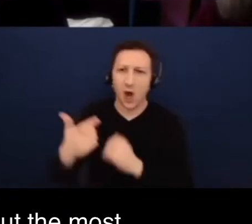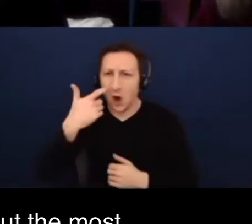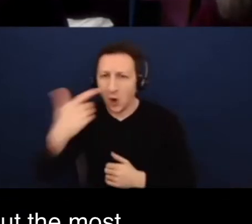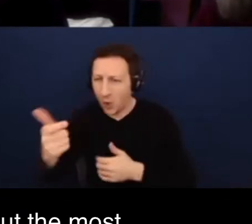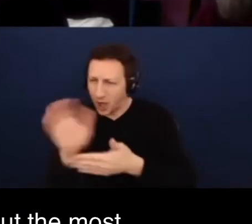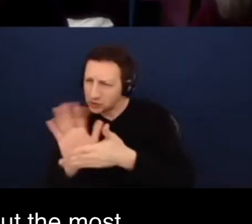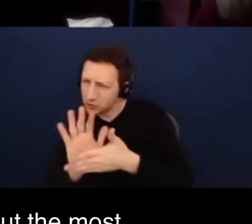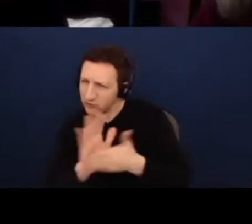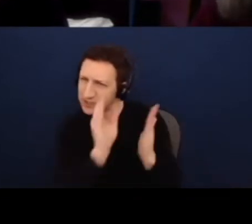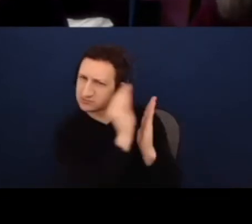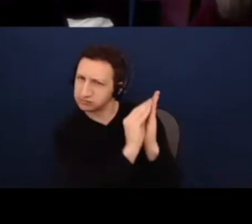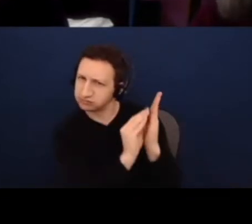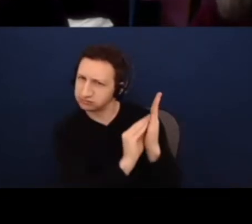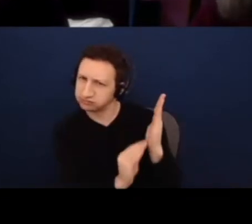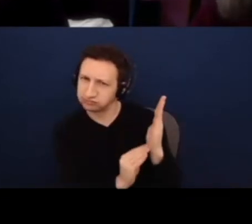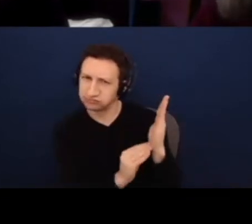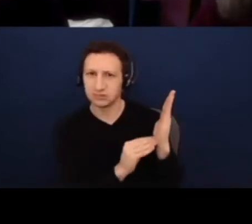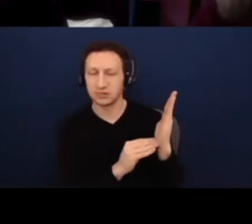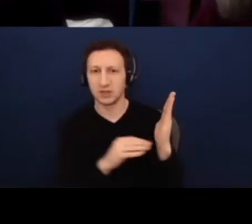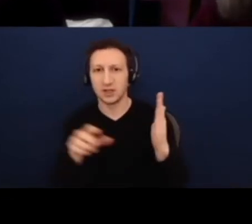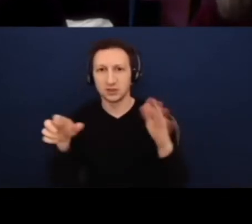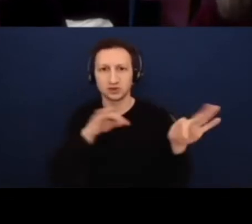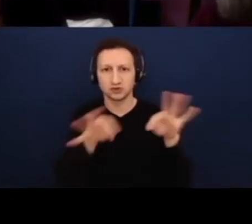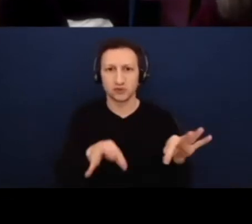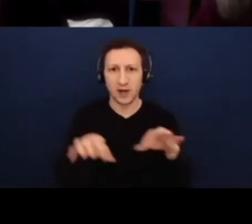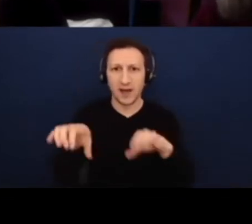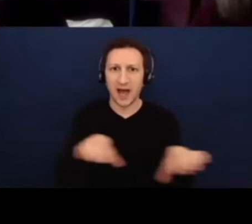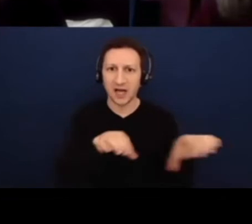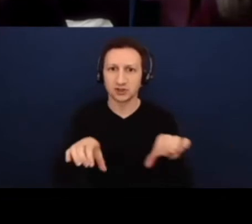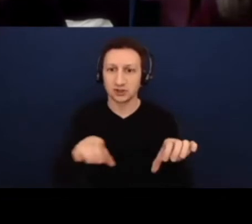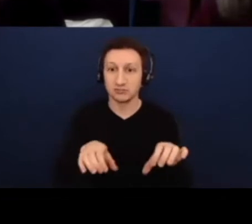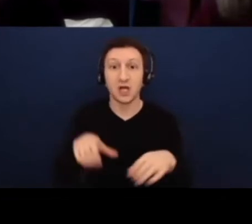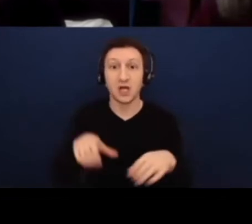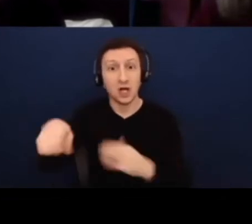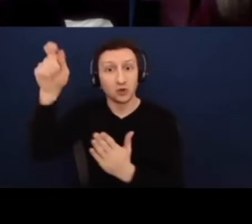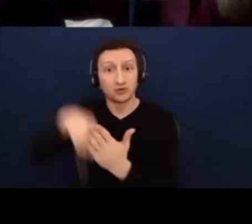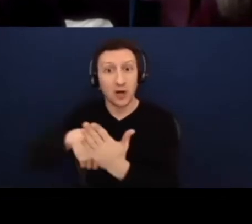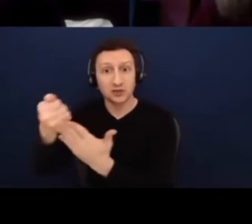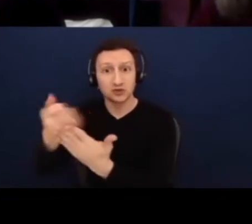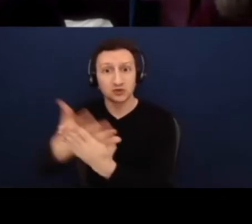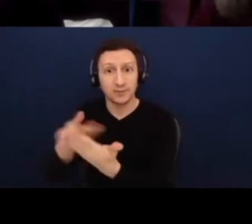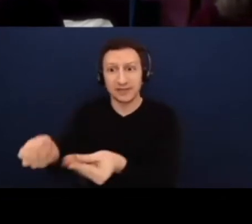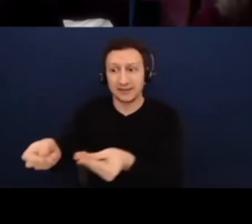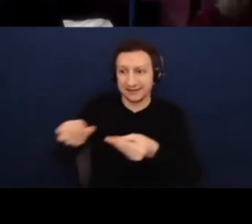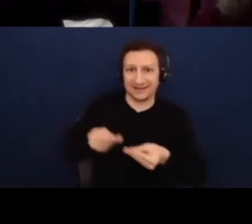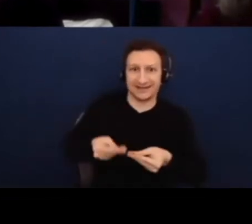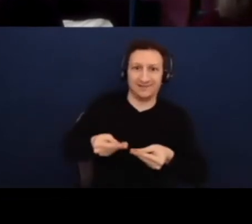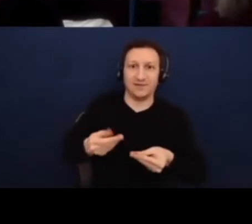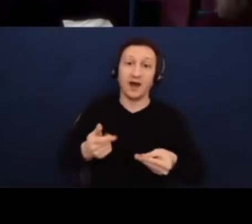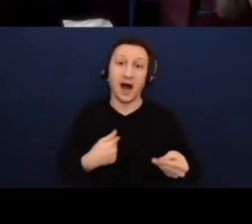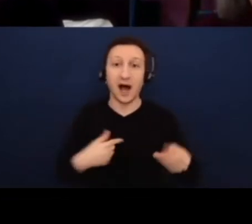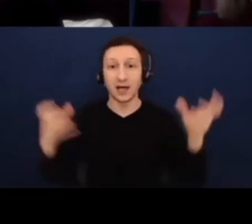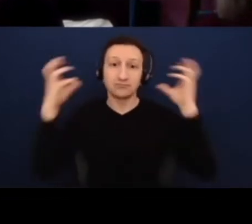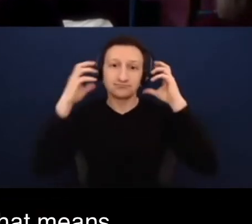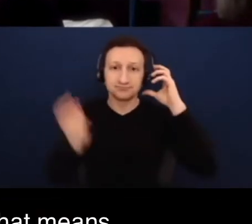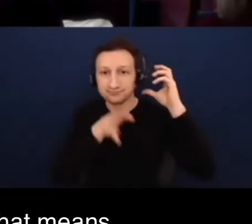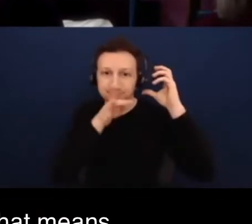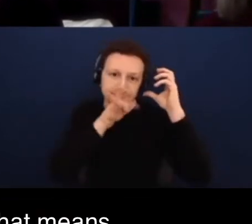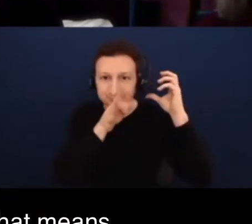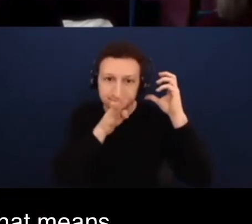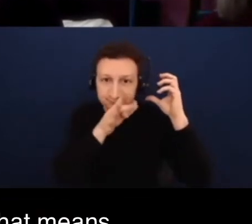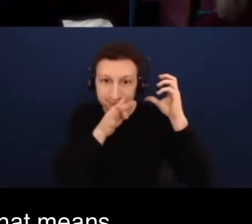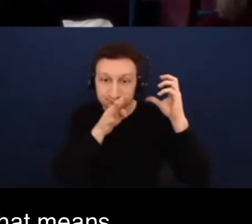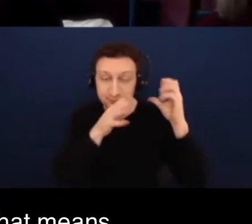extraordinary description. So I am honored to be able to voice the things that she writes. I'm only as good as my writers are.